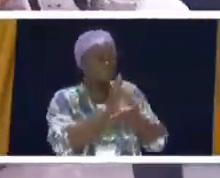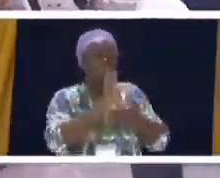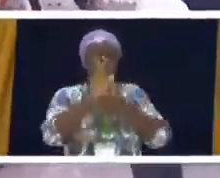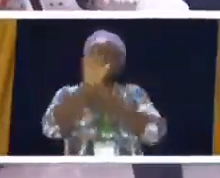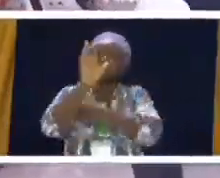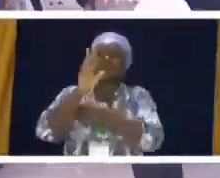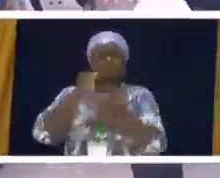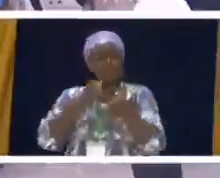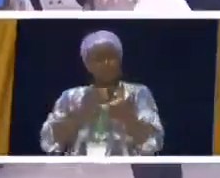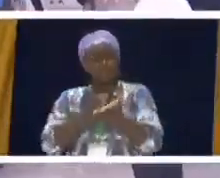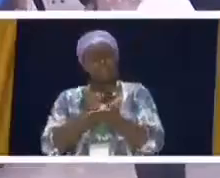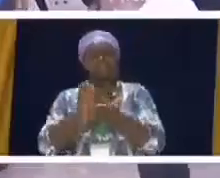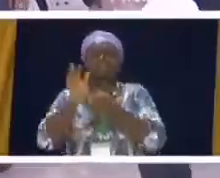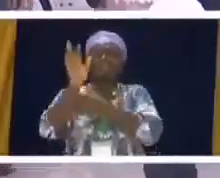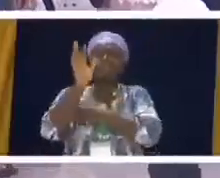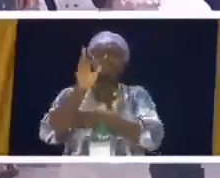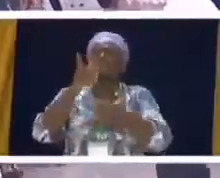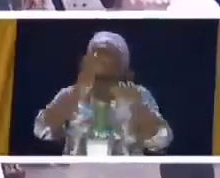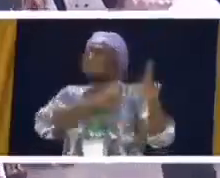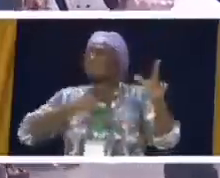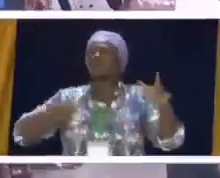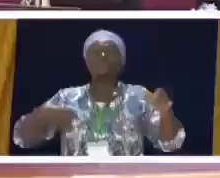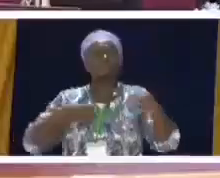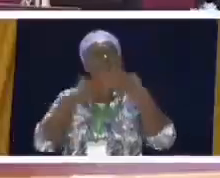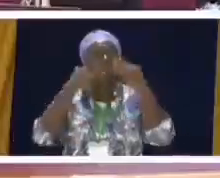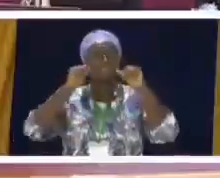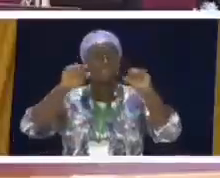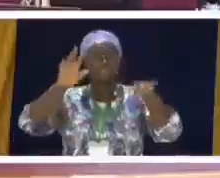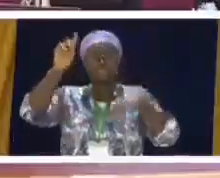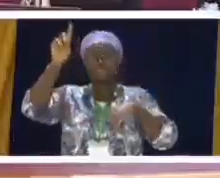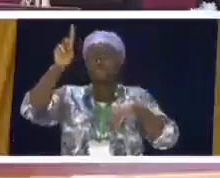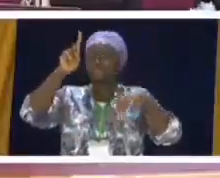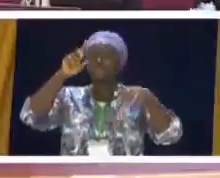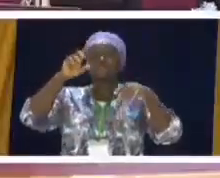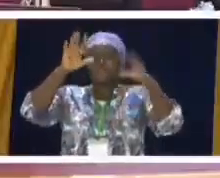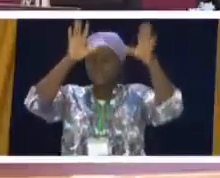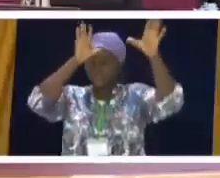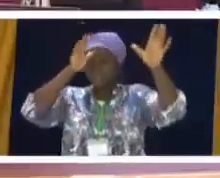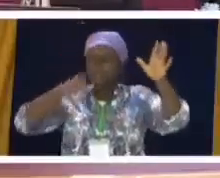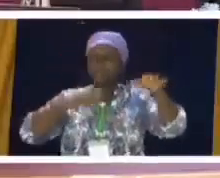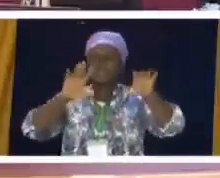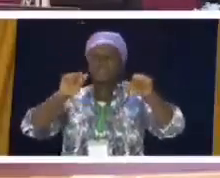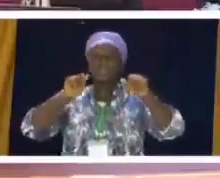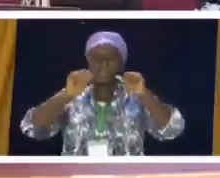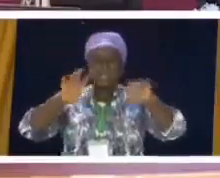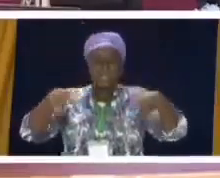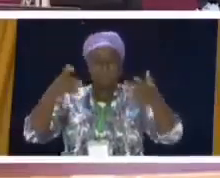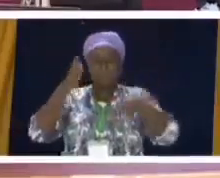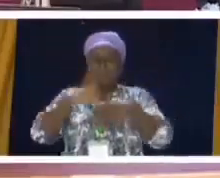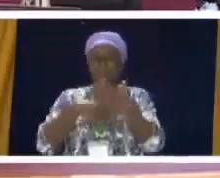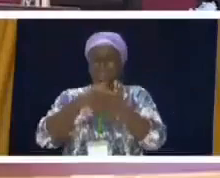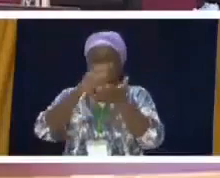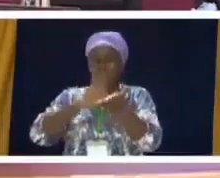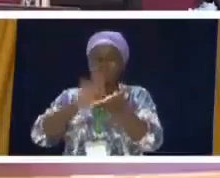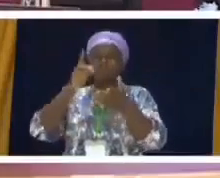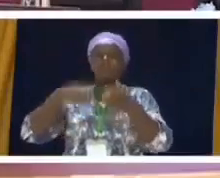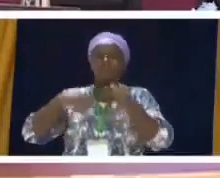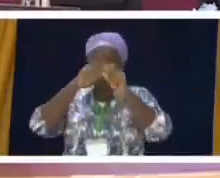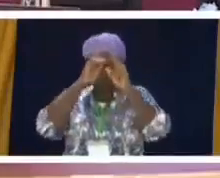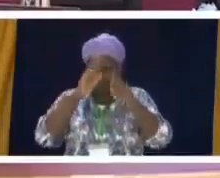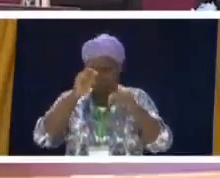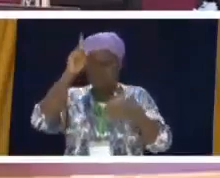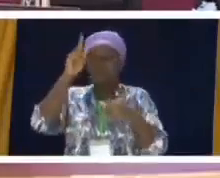God. Lord, we bless you. Lord, we bless you. Papa, we give you the glory and we honor you today.